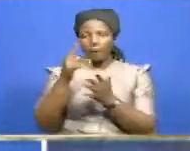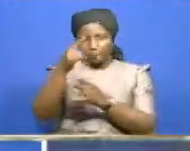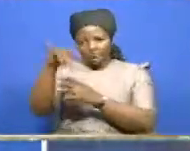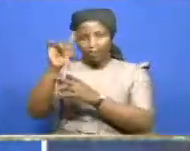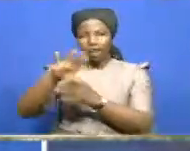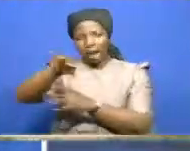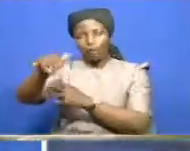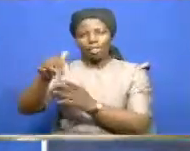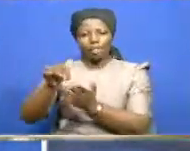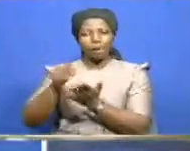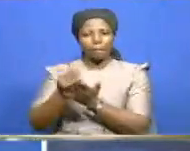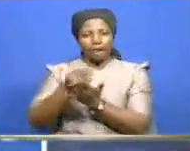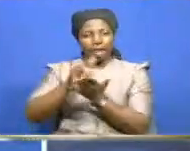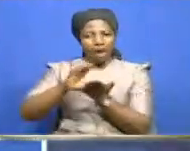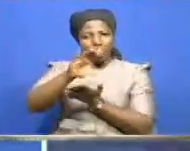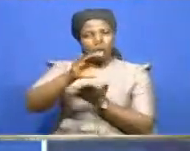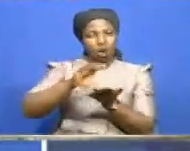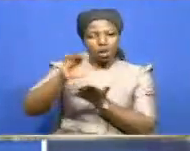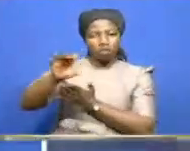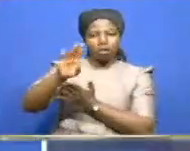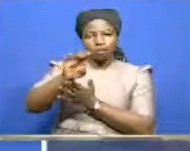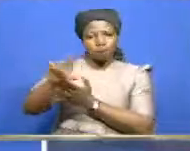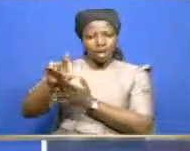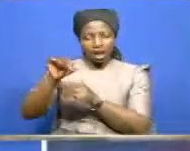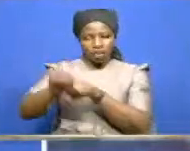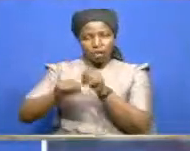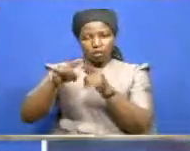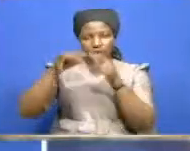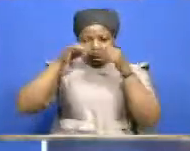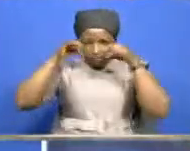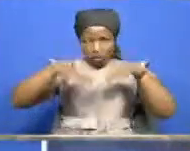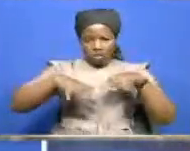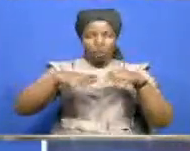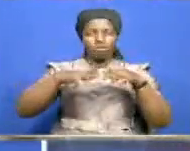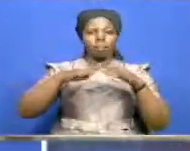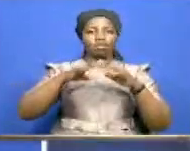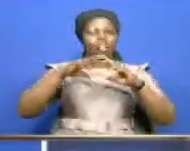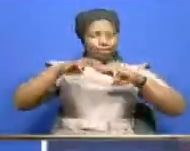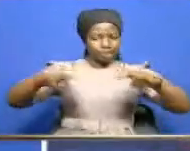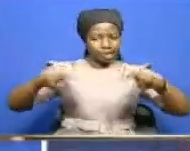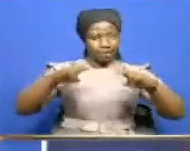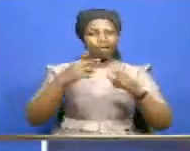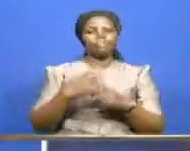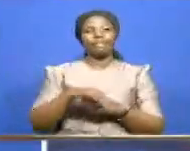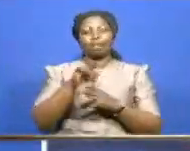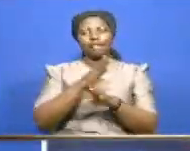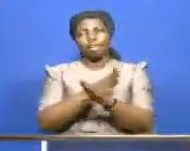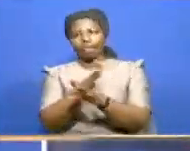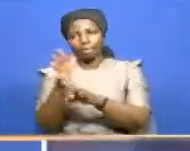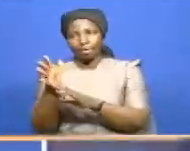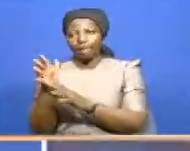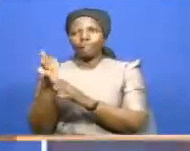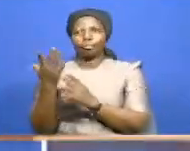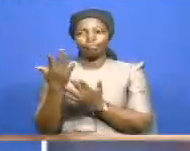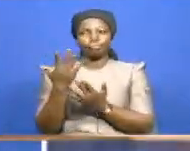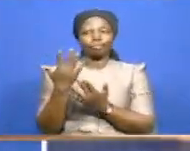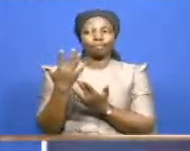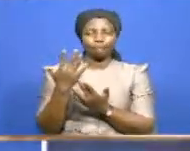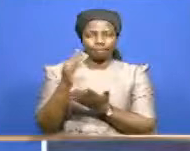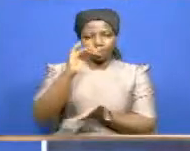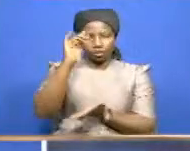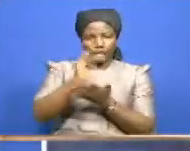bill. According to a devolution survey report commissioned by the ISPAC, such delays reduced the county government's development